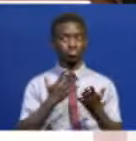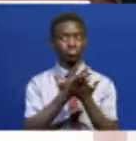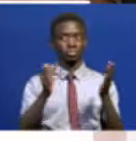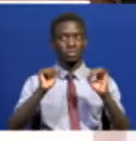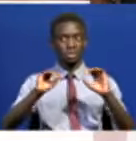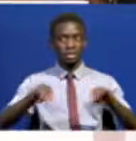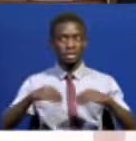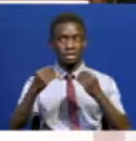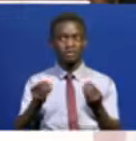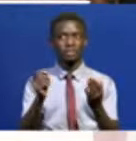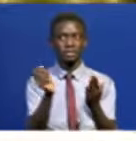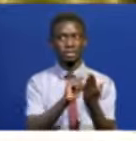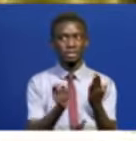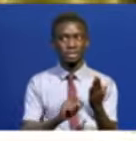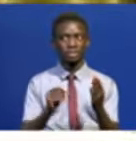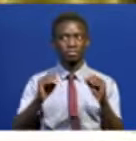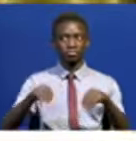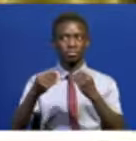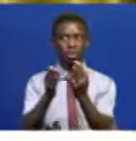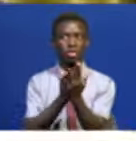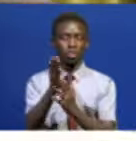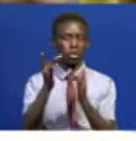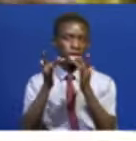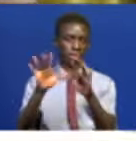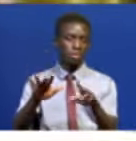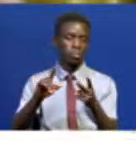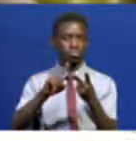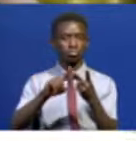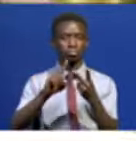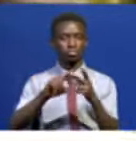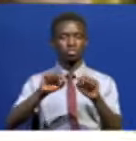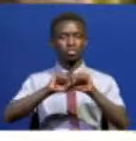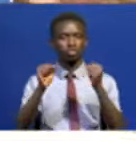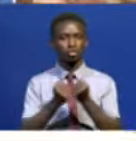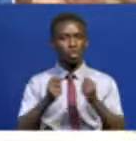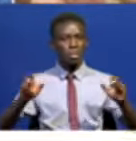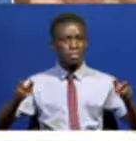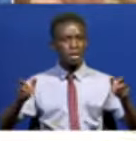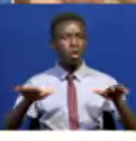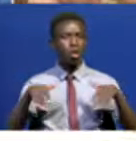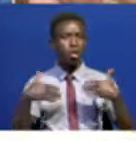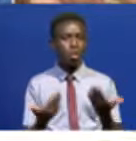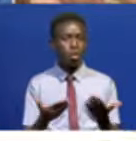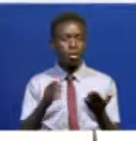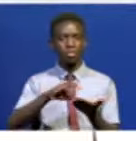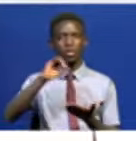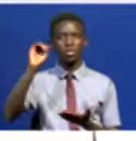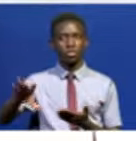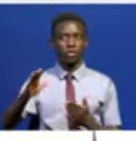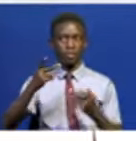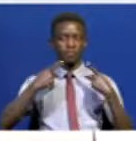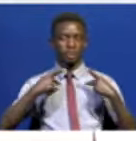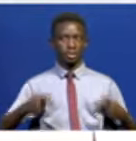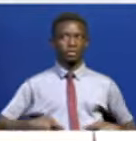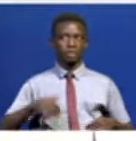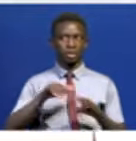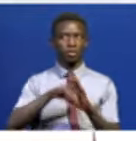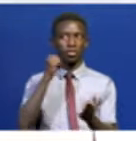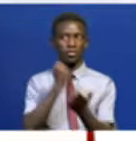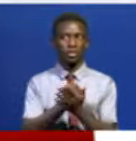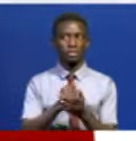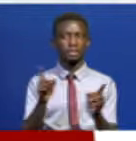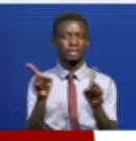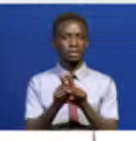written submissions via email, social media, or drop them physically at their offices. For the announcement for receipt